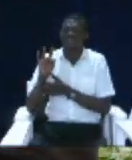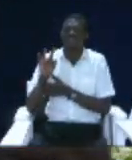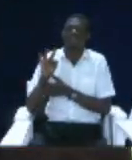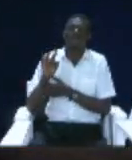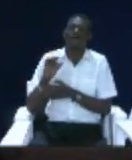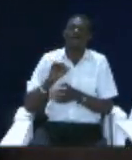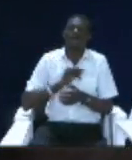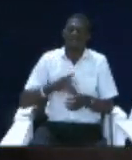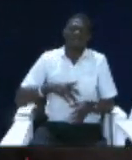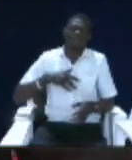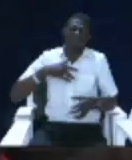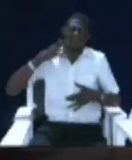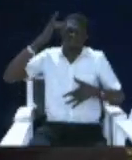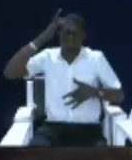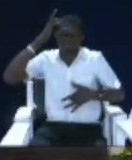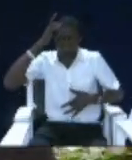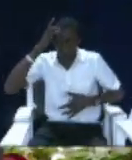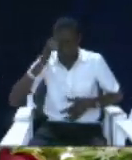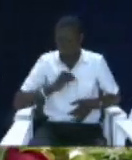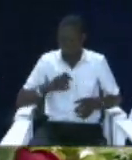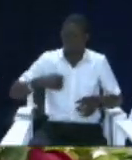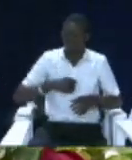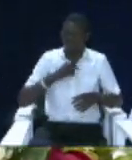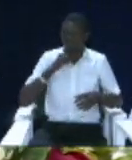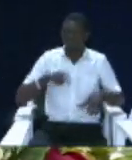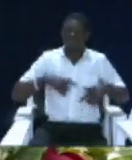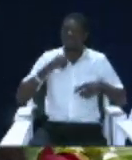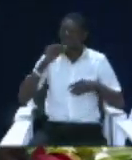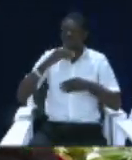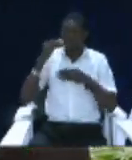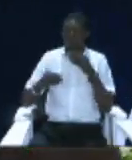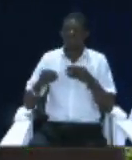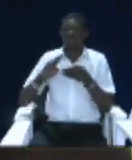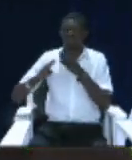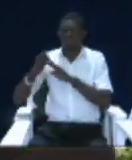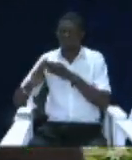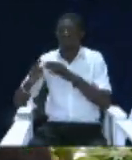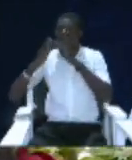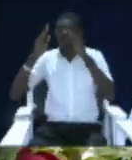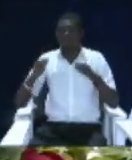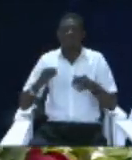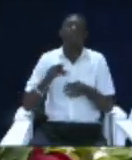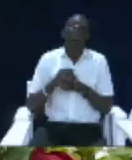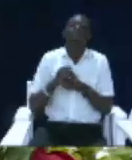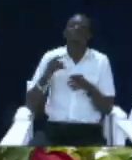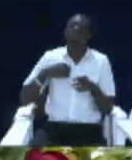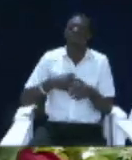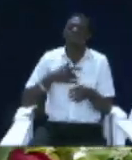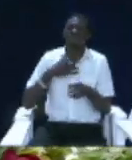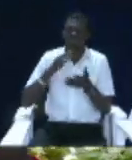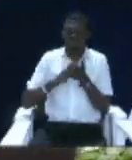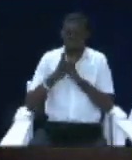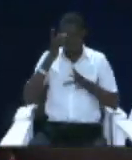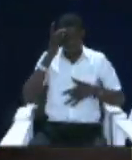2018, I fell sick. I was living in a non-computer building. Doing karate to feed myself. I felt sick, I